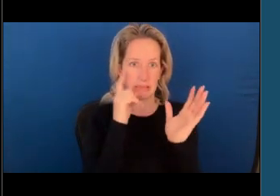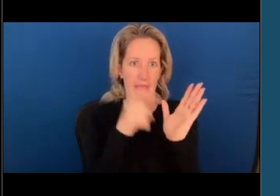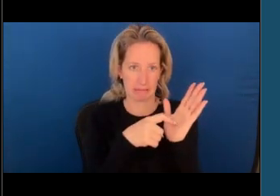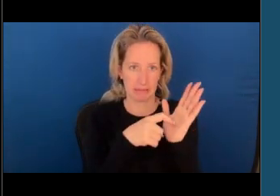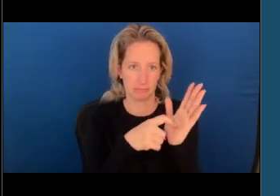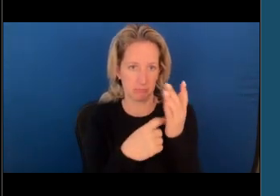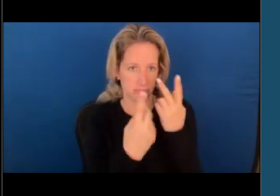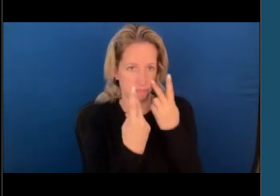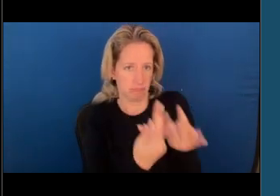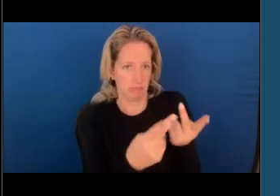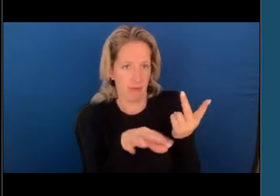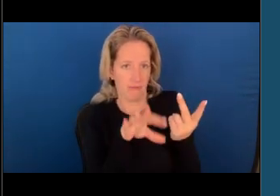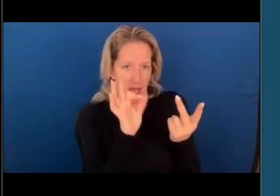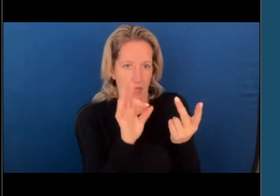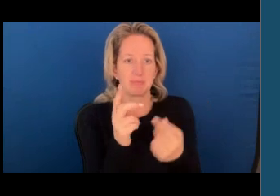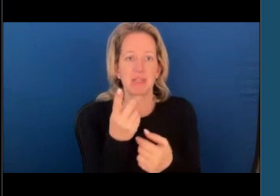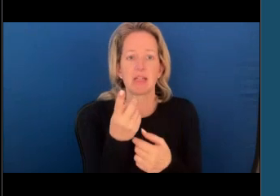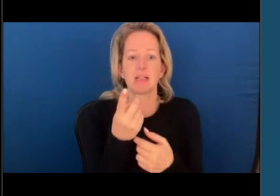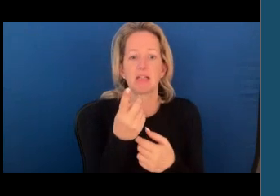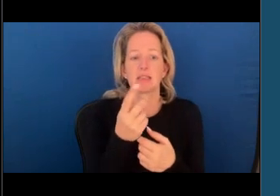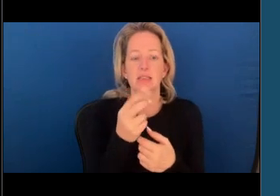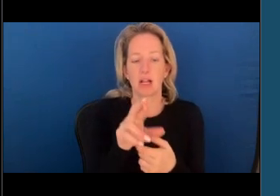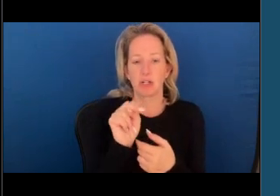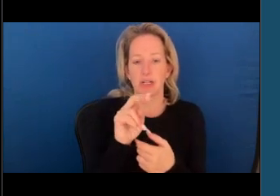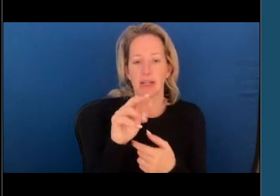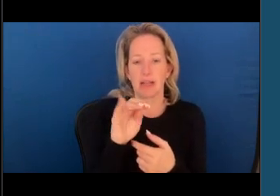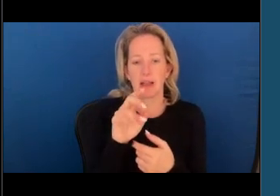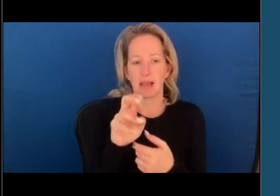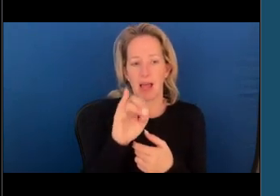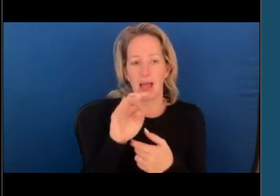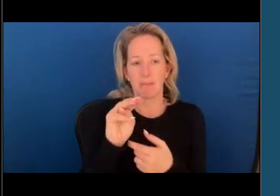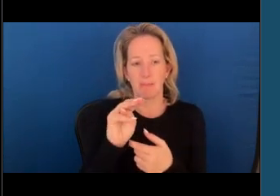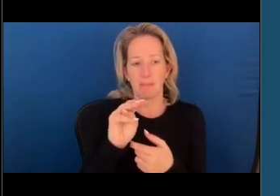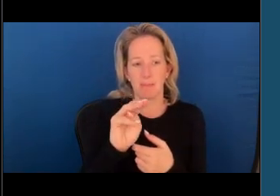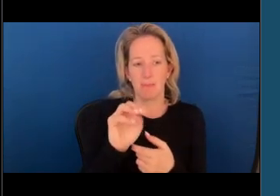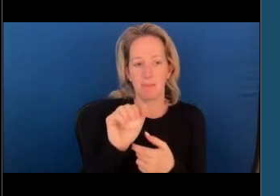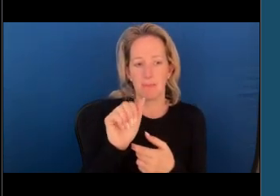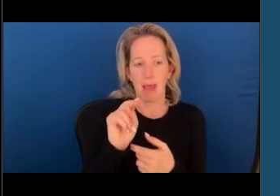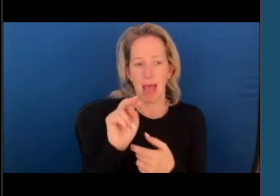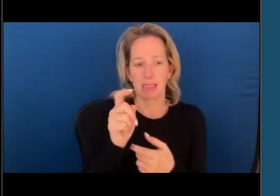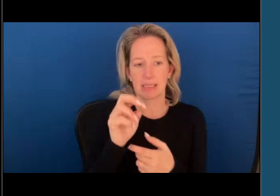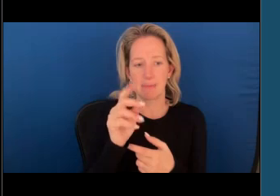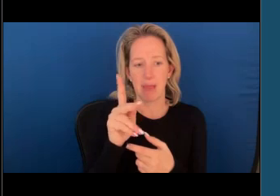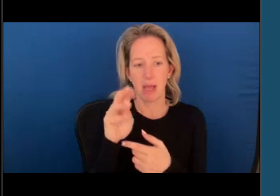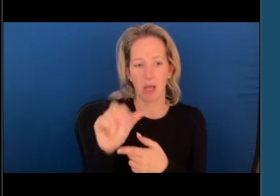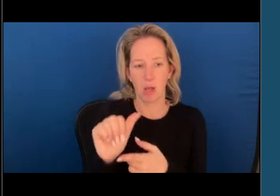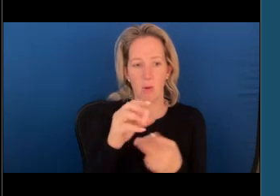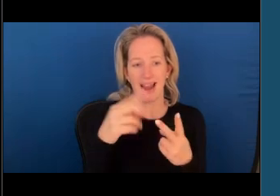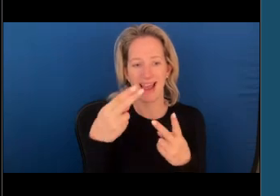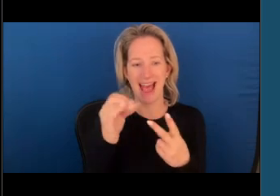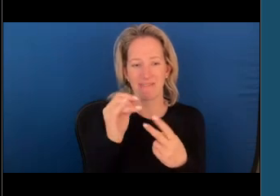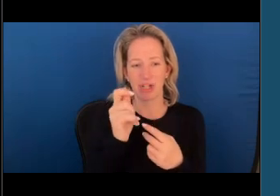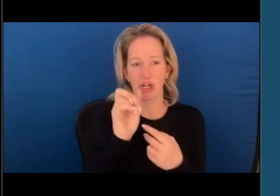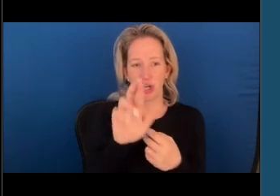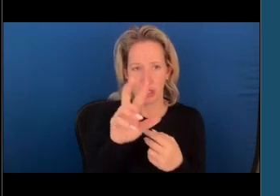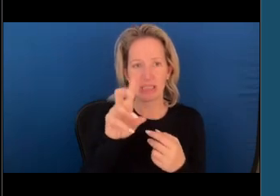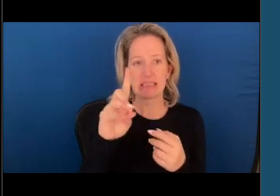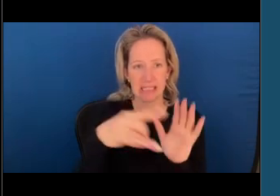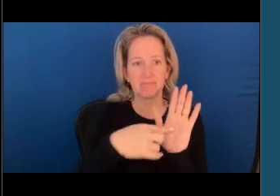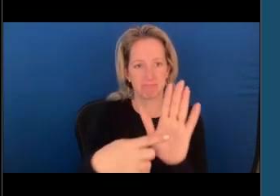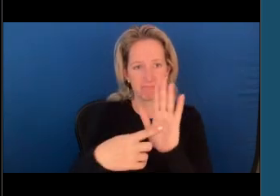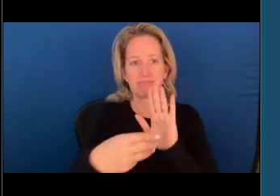said, Dr. Nikolai Maximenko and Jan Hofner at the University of Hawaii model the Great Pacific Garbage Patch. On the left